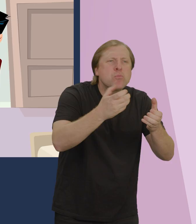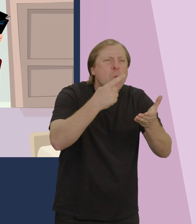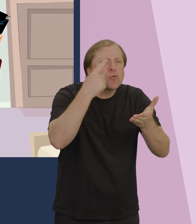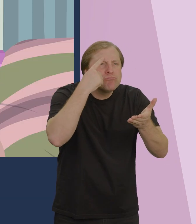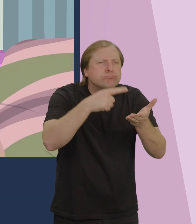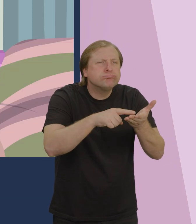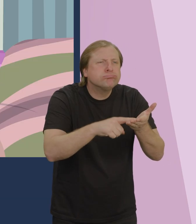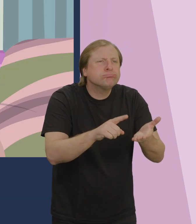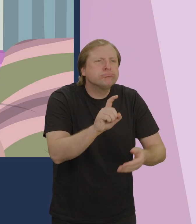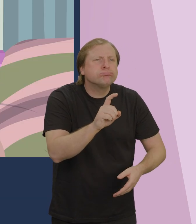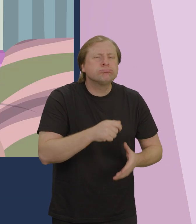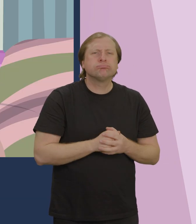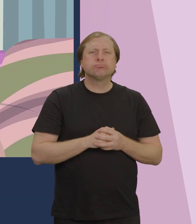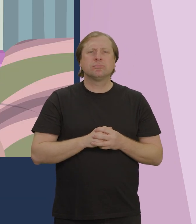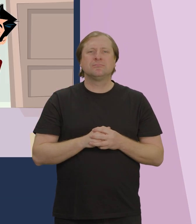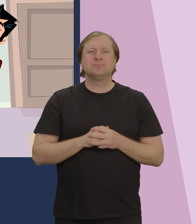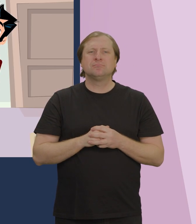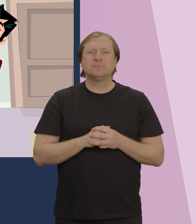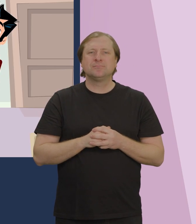explore?